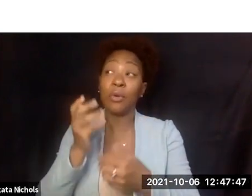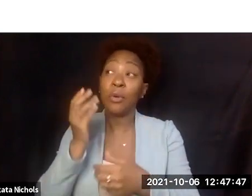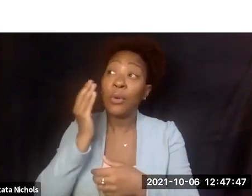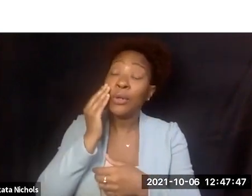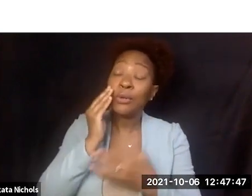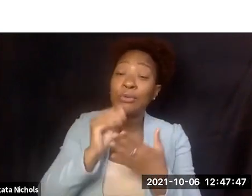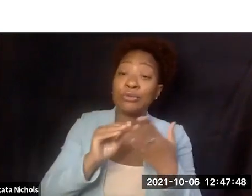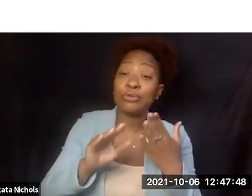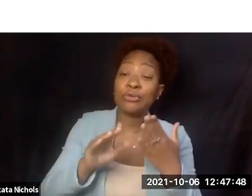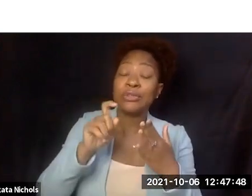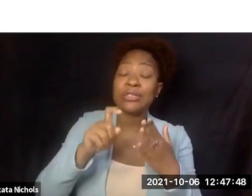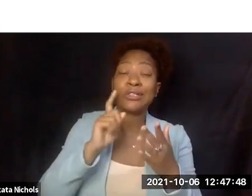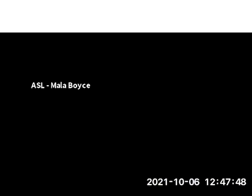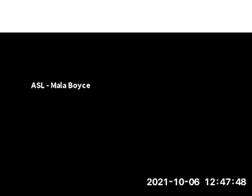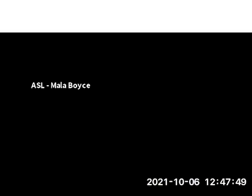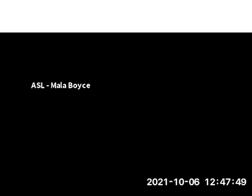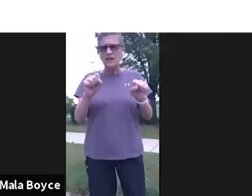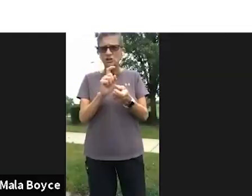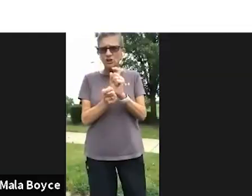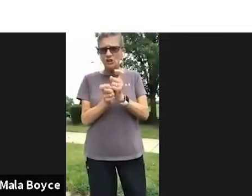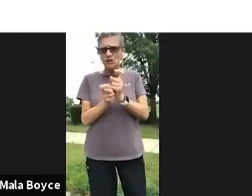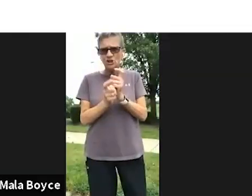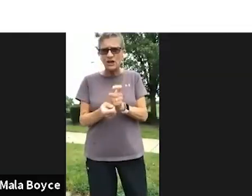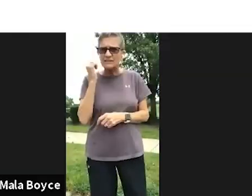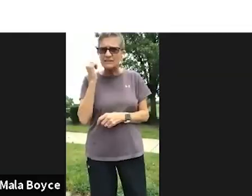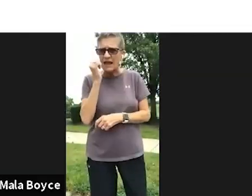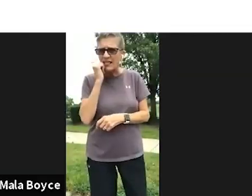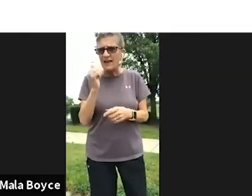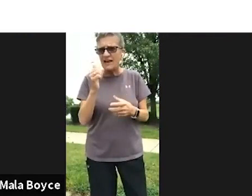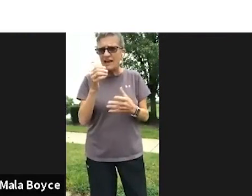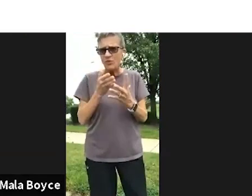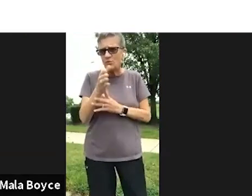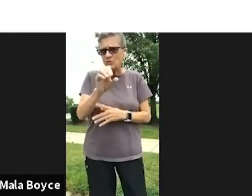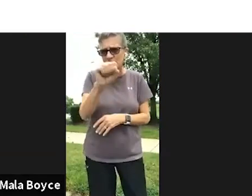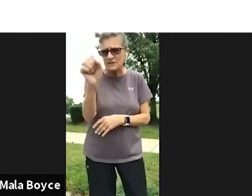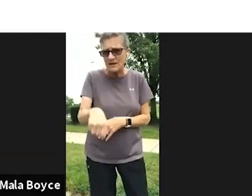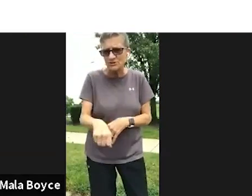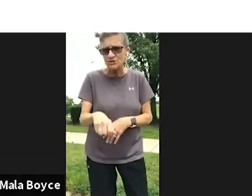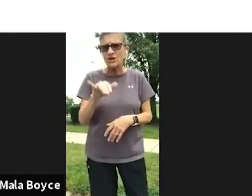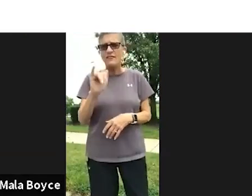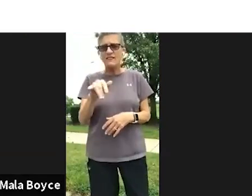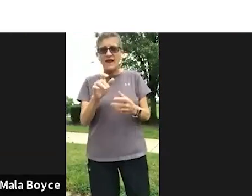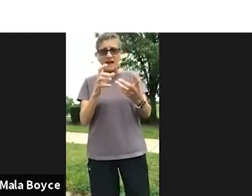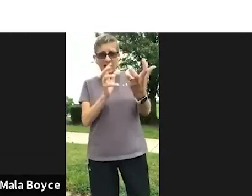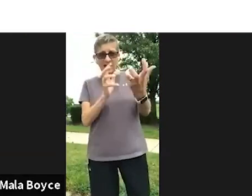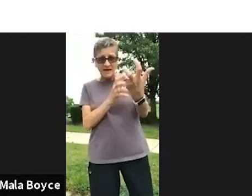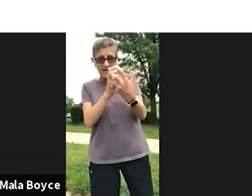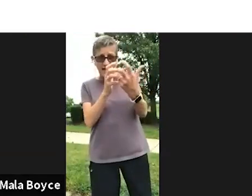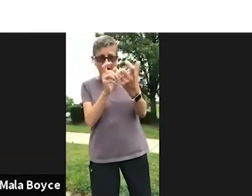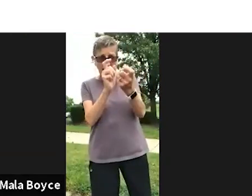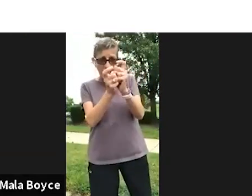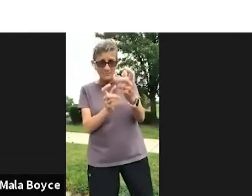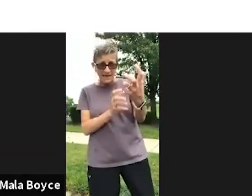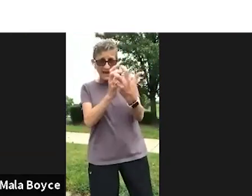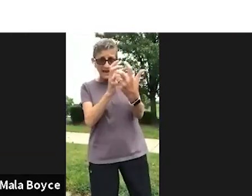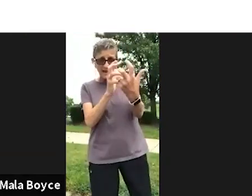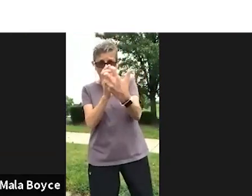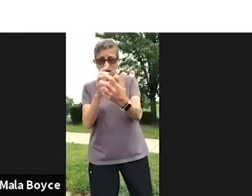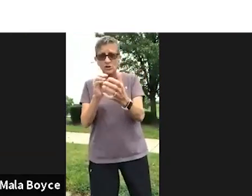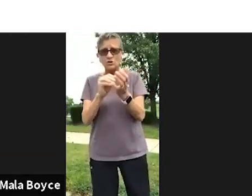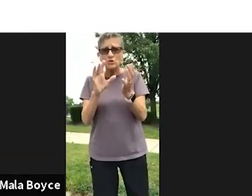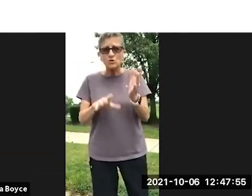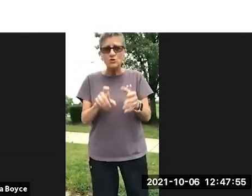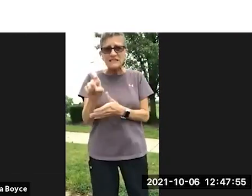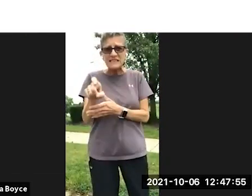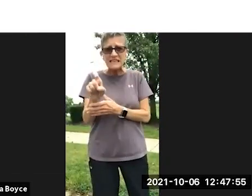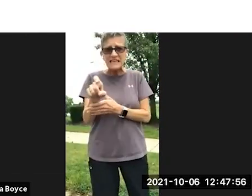may change from a day-to-day basis throughout the semester, and that accommodating a student's individual needs is a process, not just